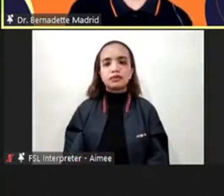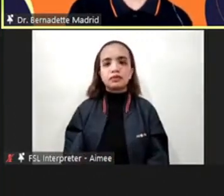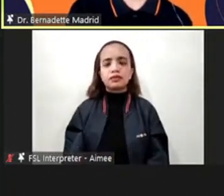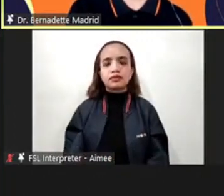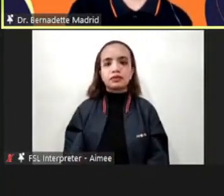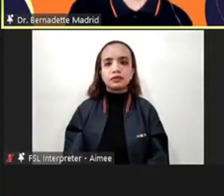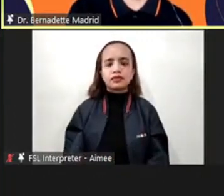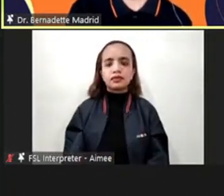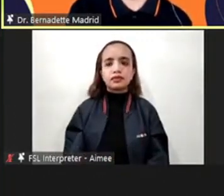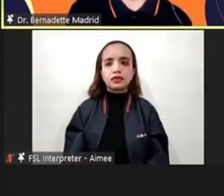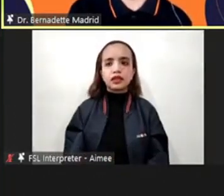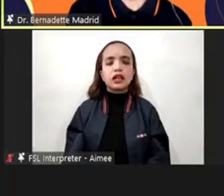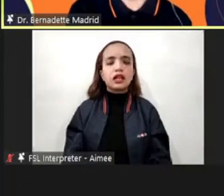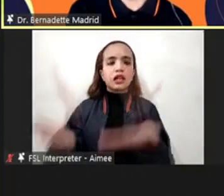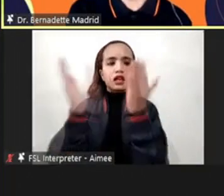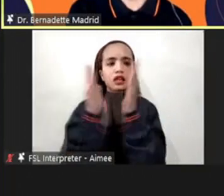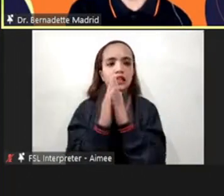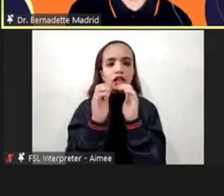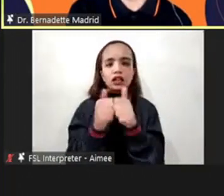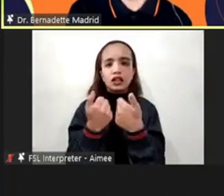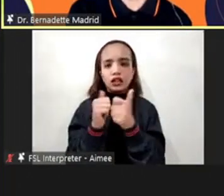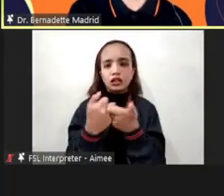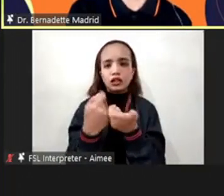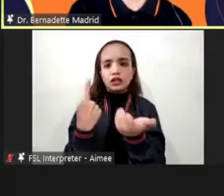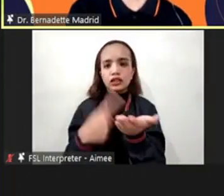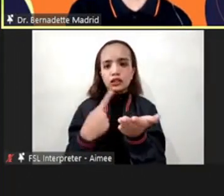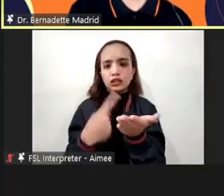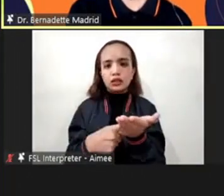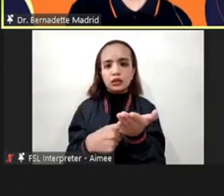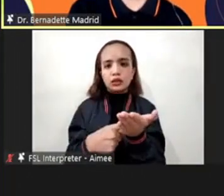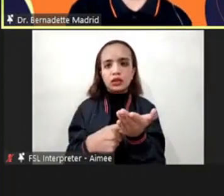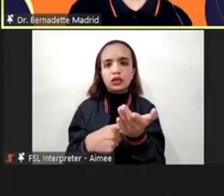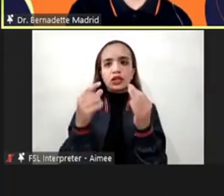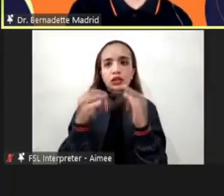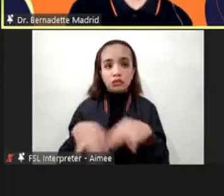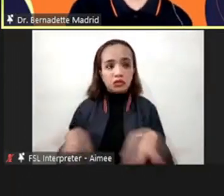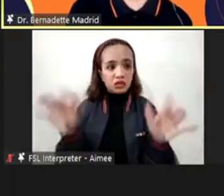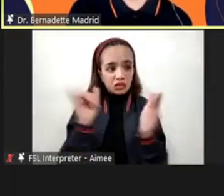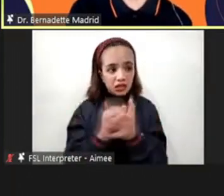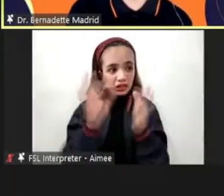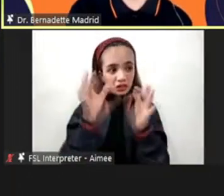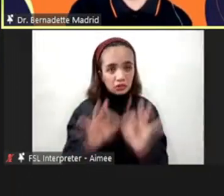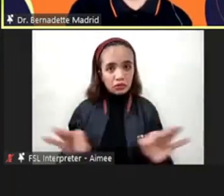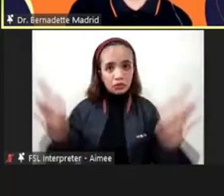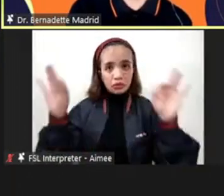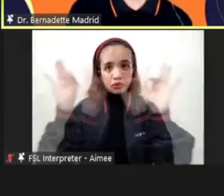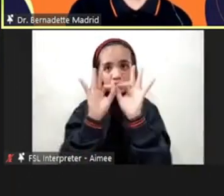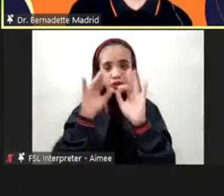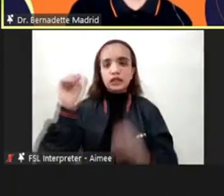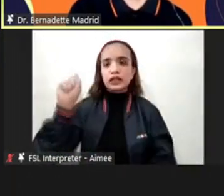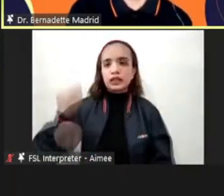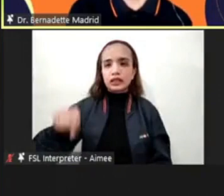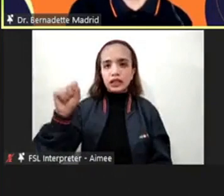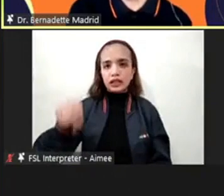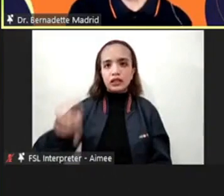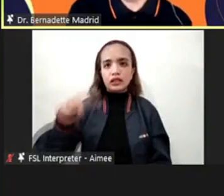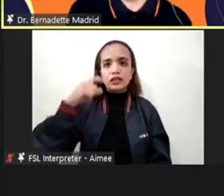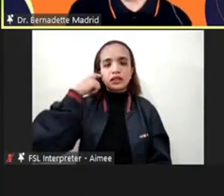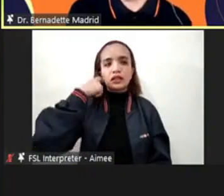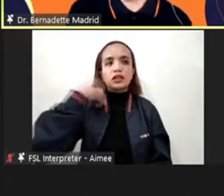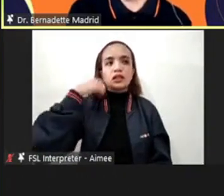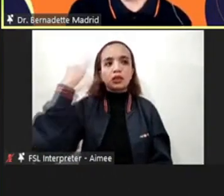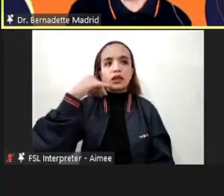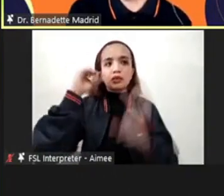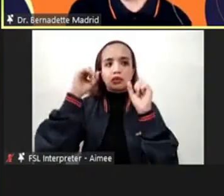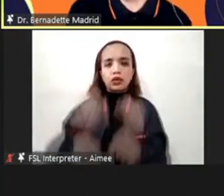will ask, bakit ba natin pinag-uusapan ito? Importante ba yan? Yes, it is. Because pwedeng mawala